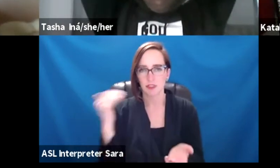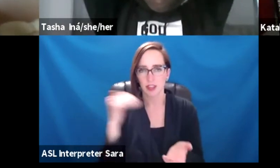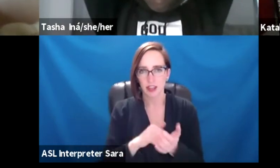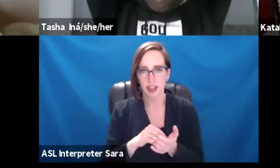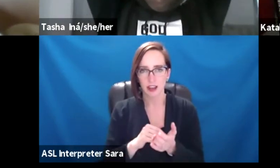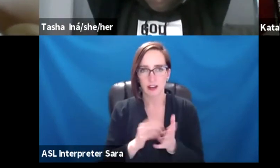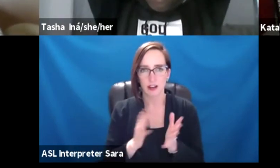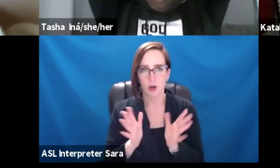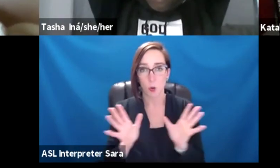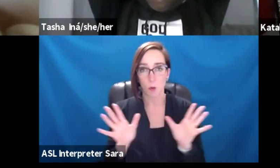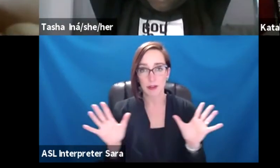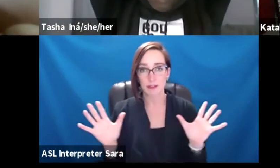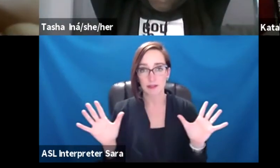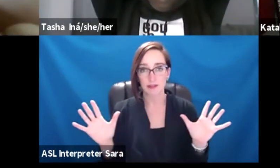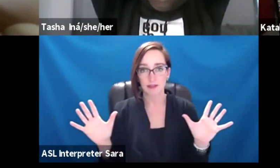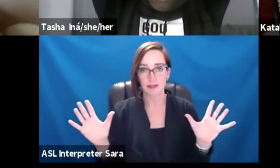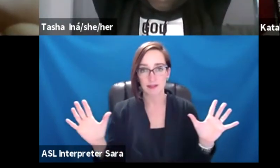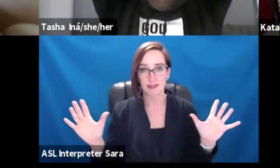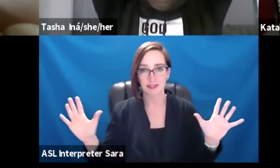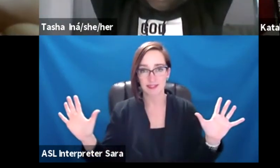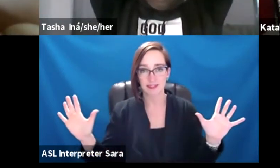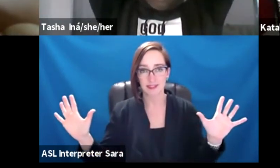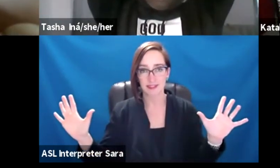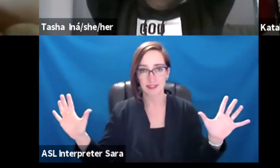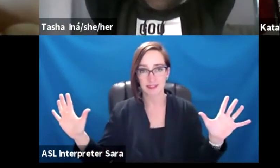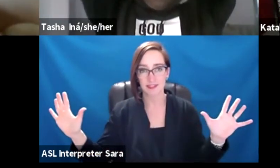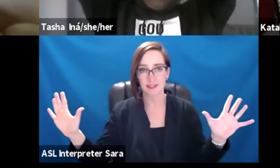slow motion as I give you this